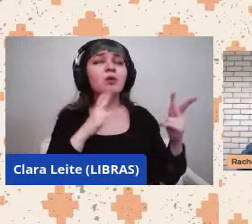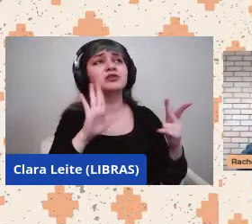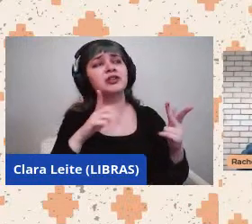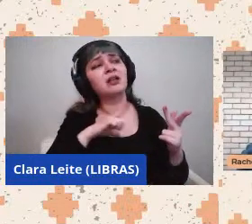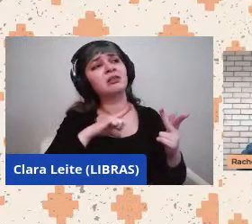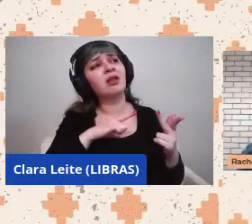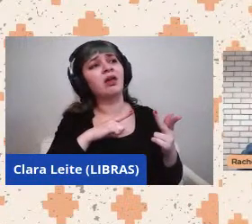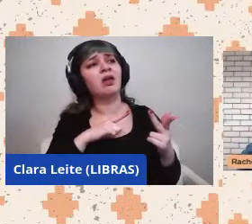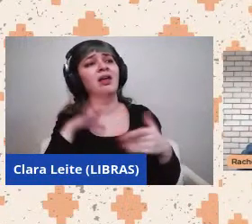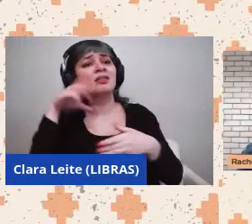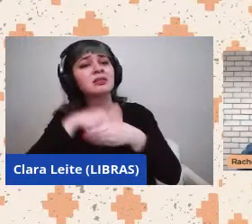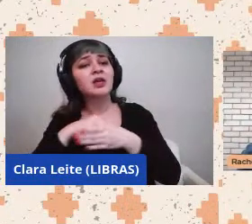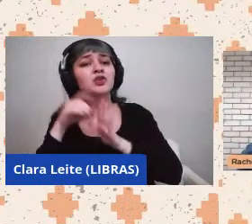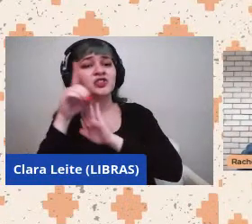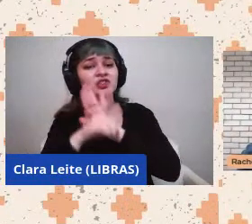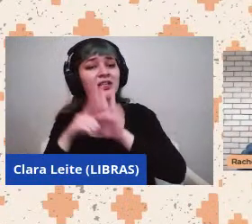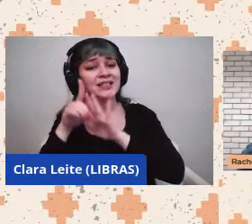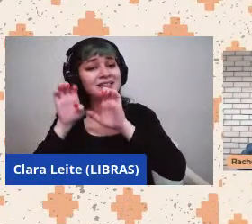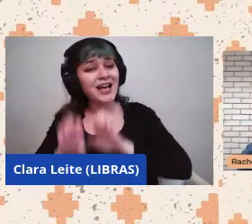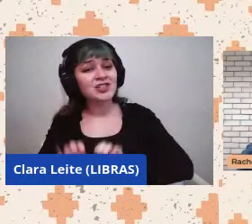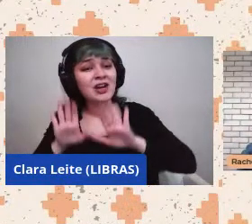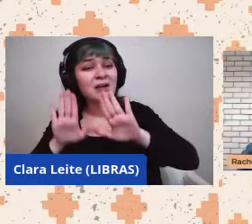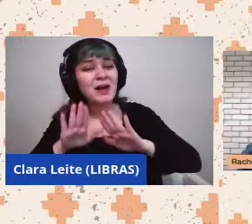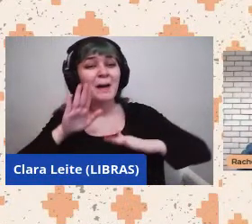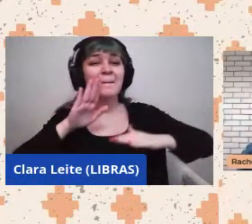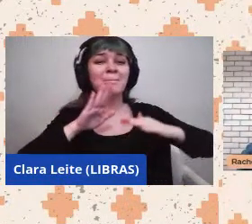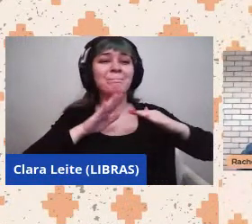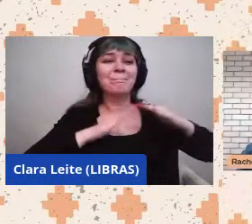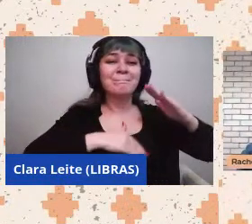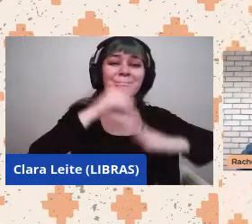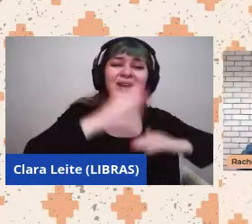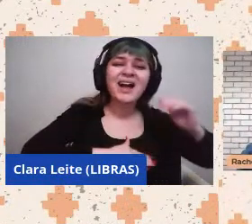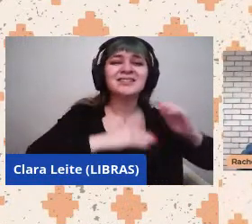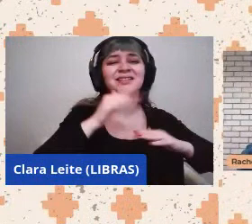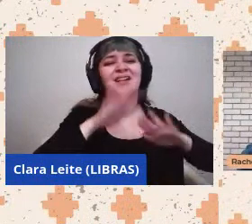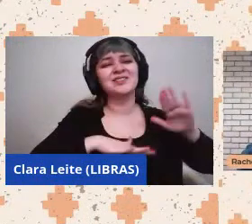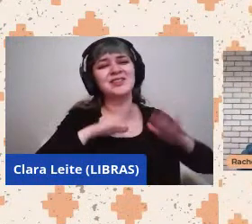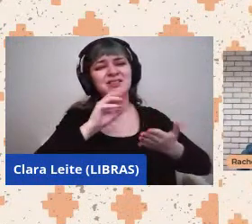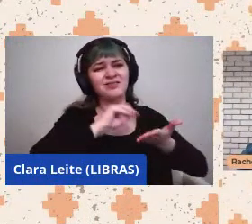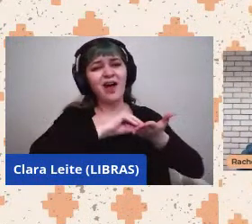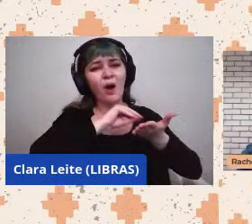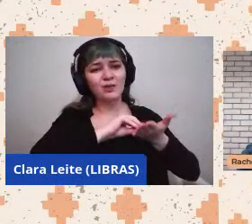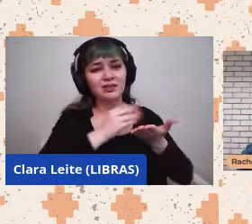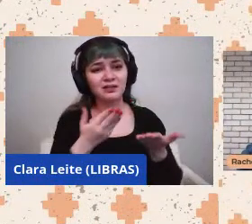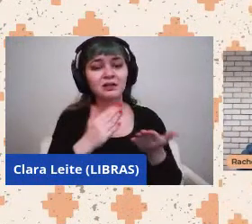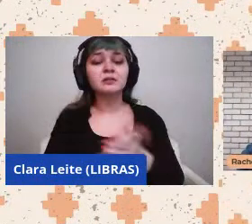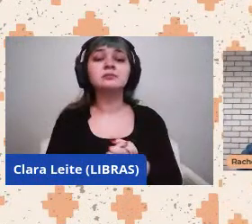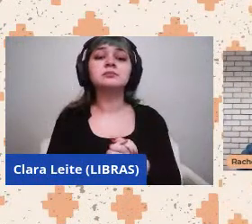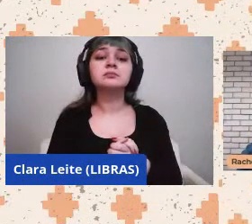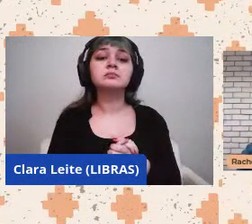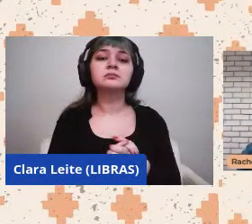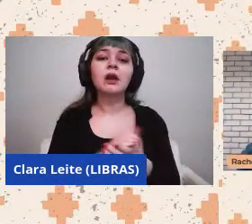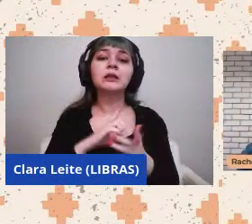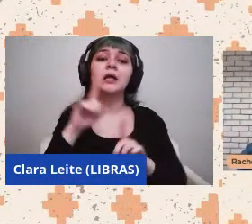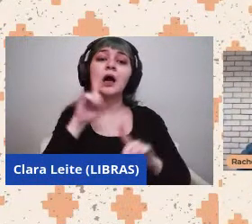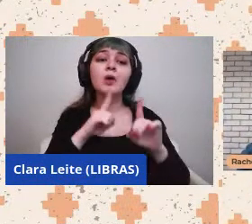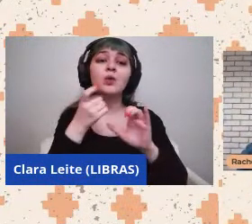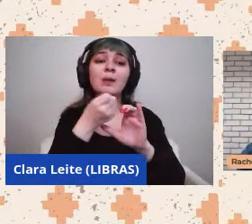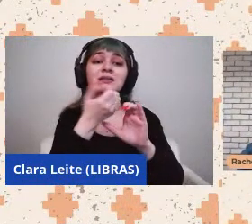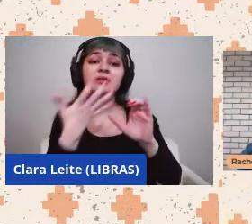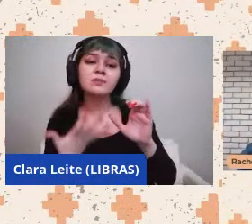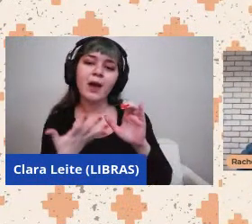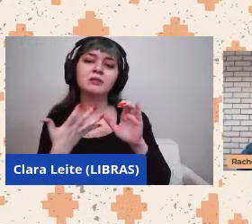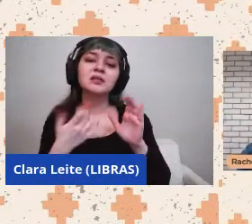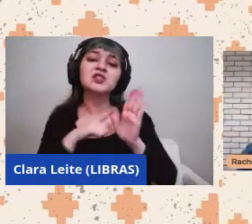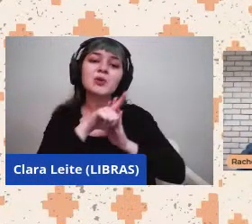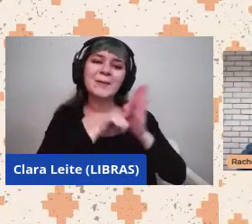well in ethical guidelines, but not always carried out in practice. So there are certainly some aspects, I think, of